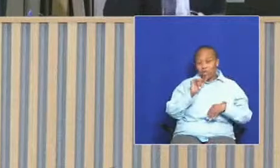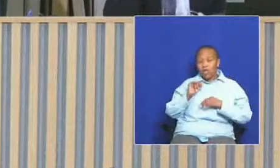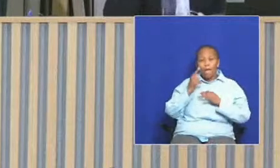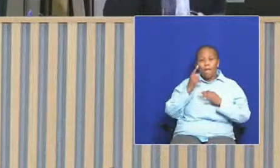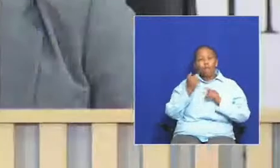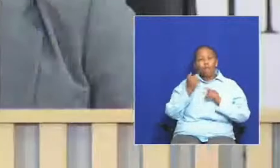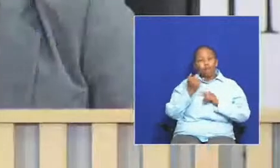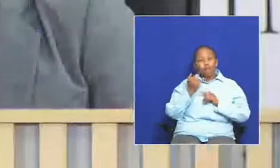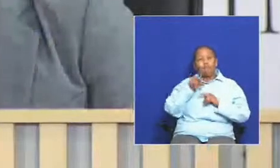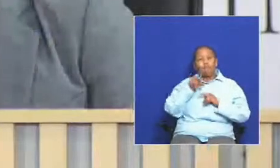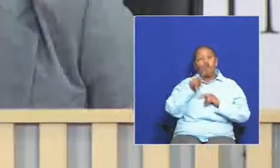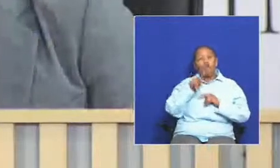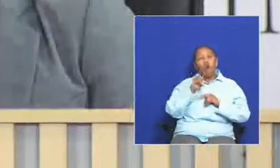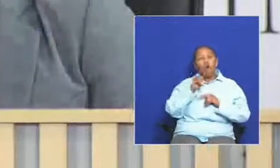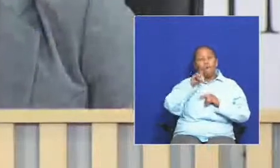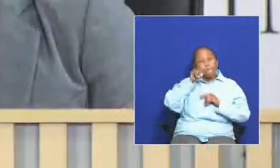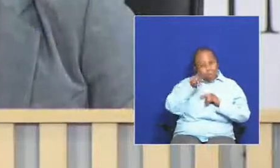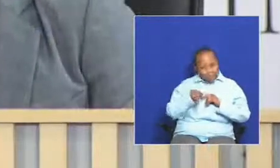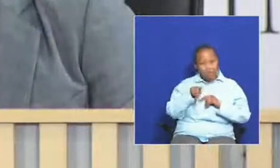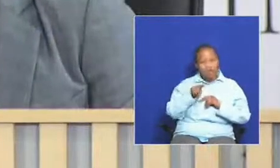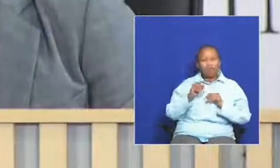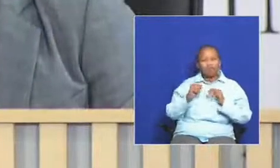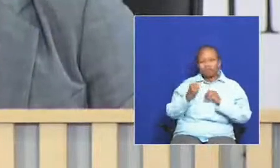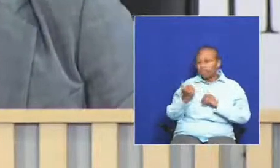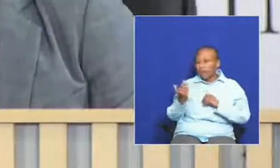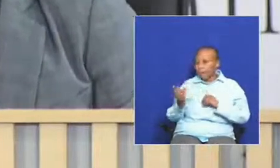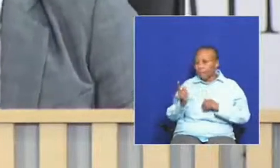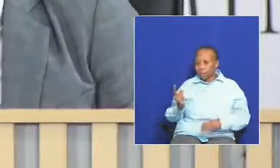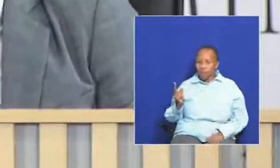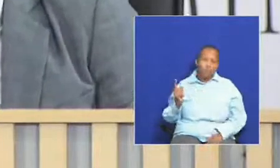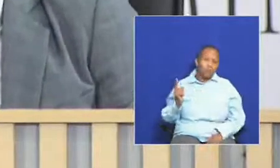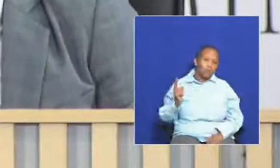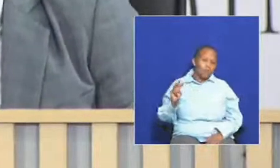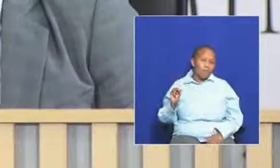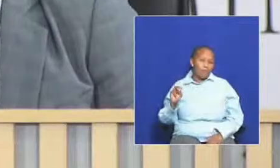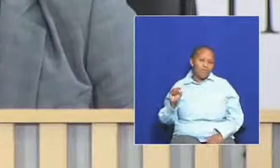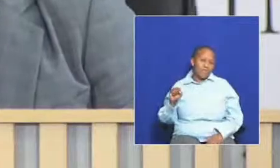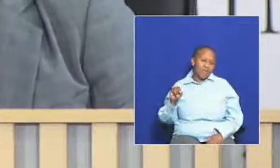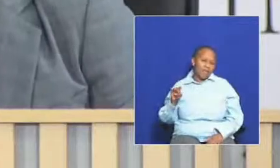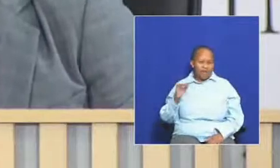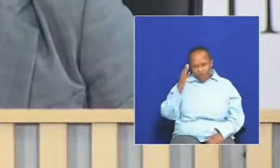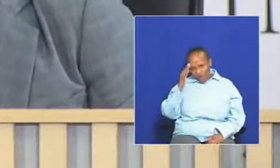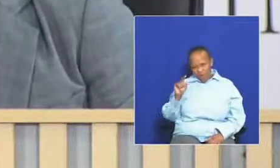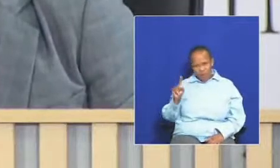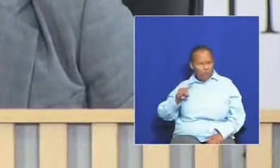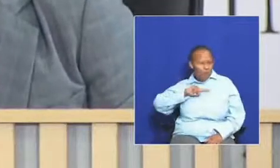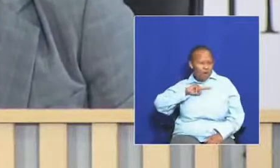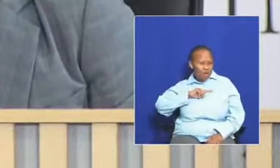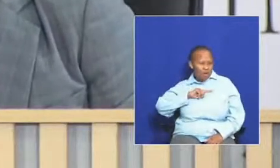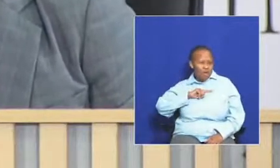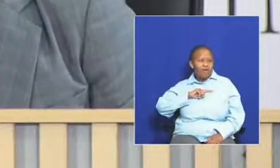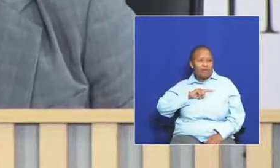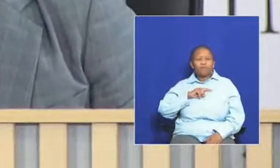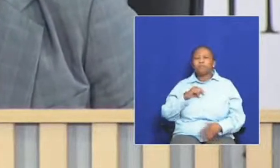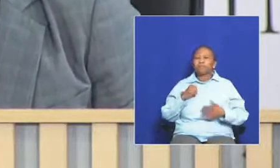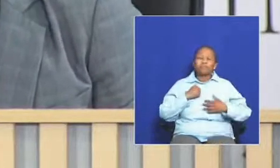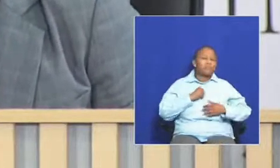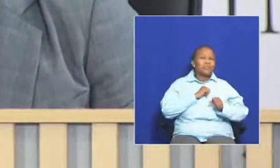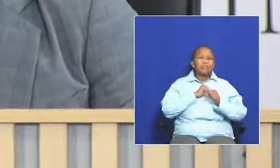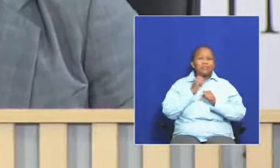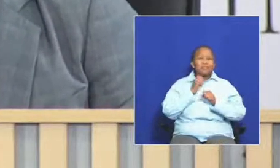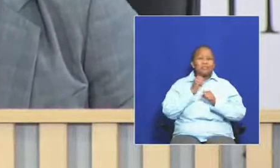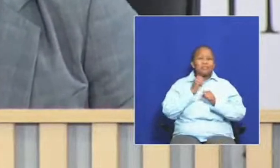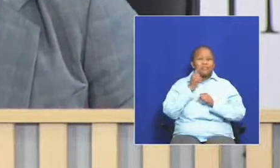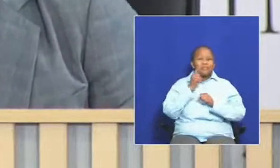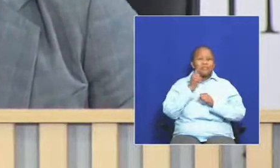I said I don't even remember sending that proof of payment. I'm not saying I did not send it. Now that you've seen it, Yes, it's not your I wouldn't. memory.